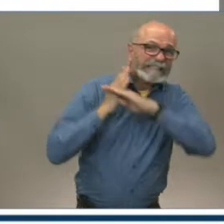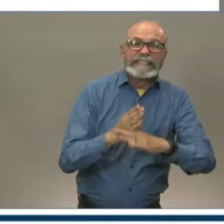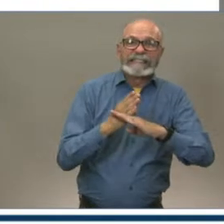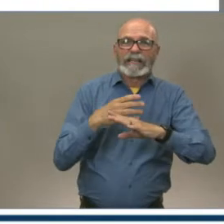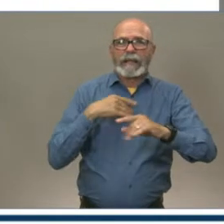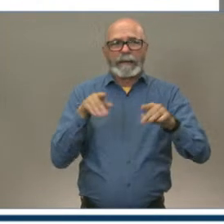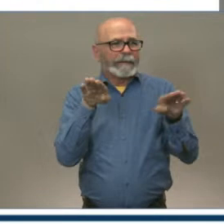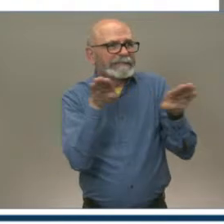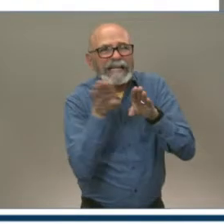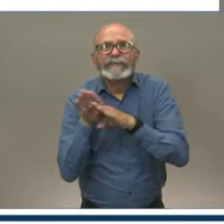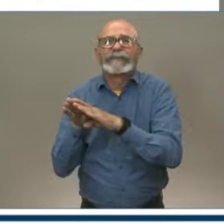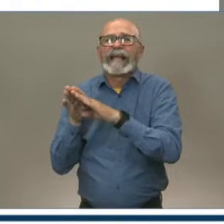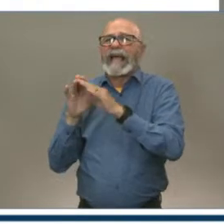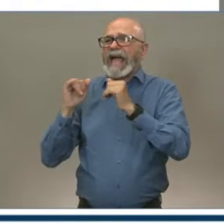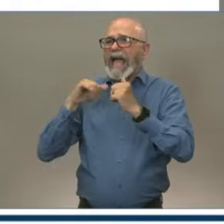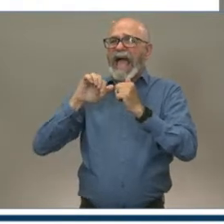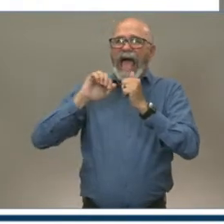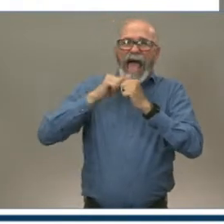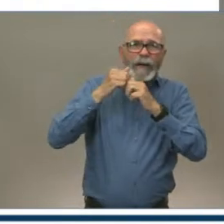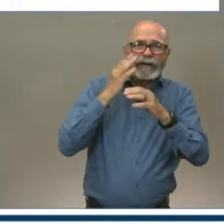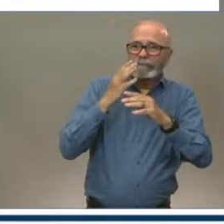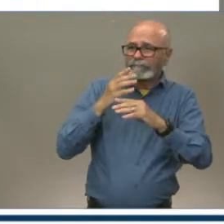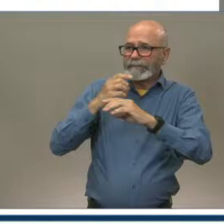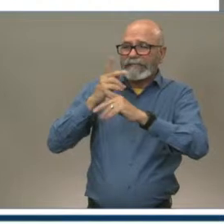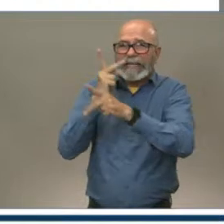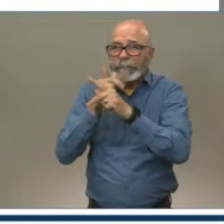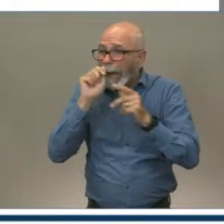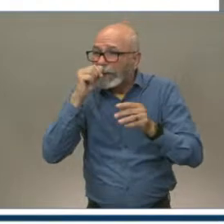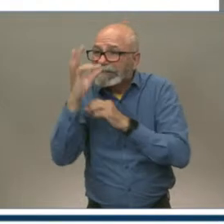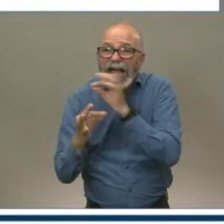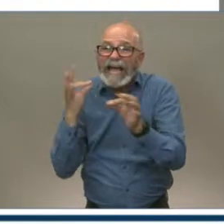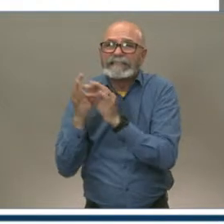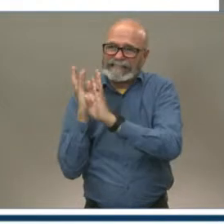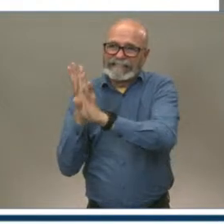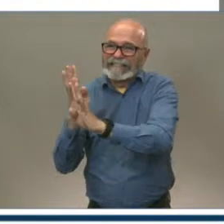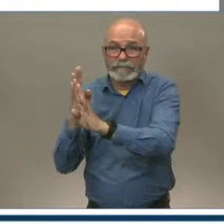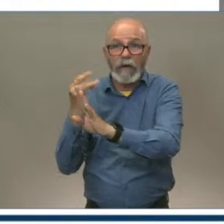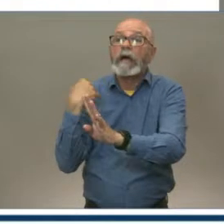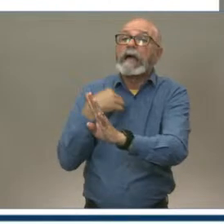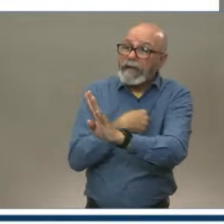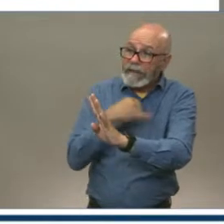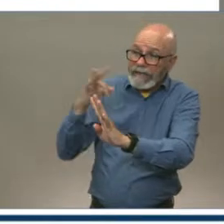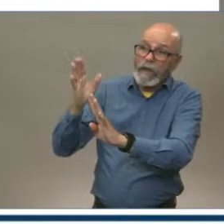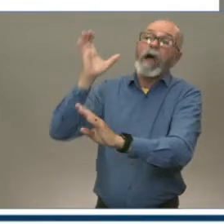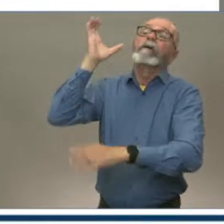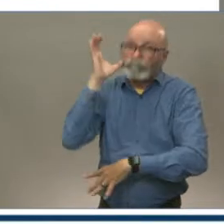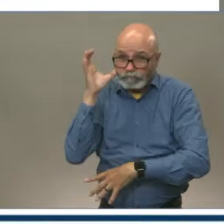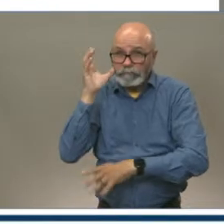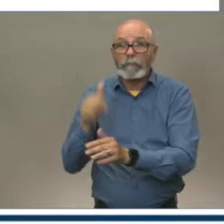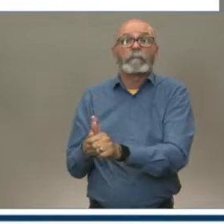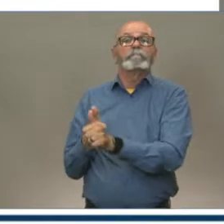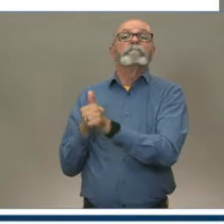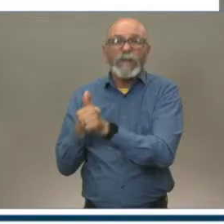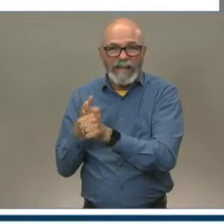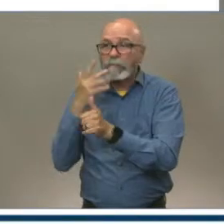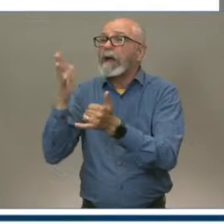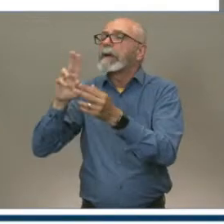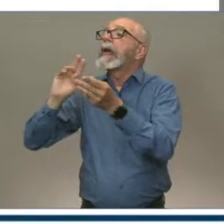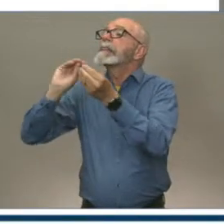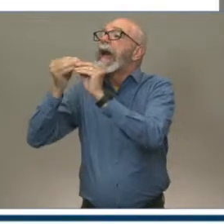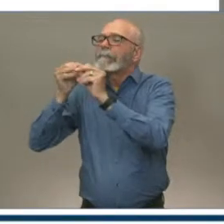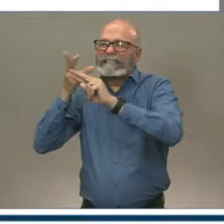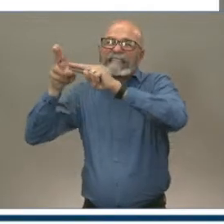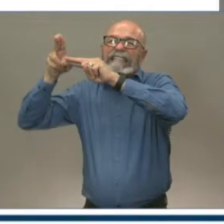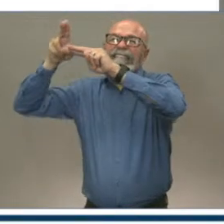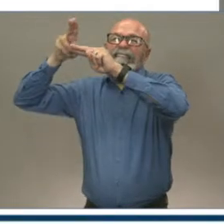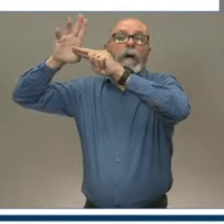testing capacity. If we all do what we need to do, these numbers should start coming down later this week.